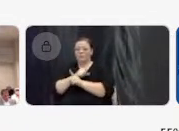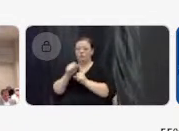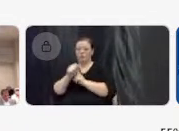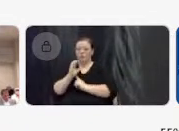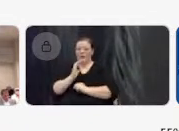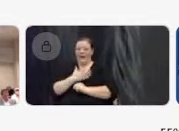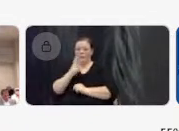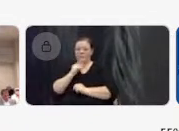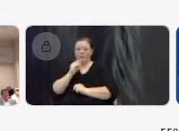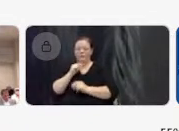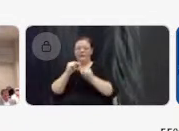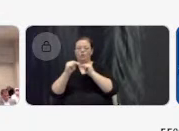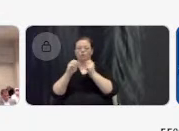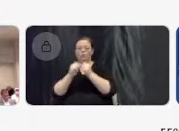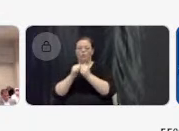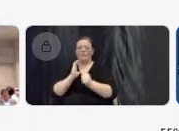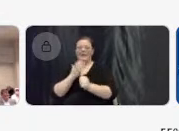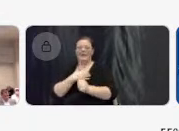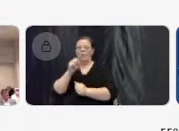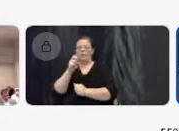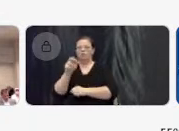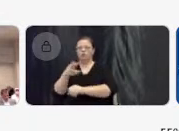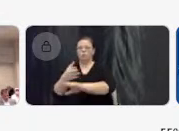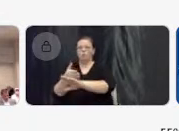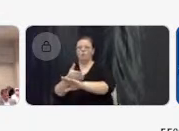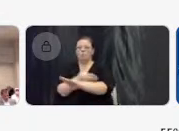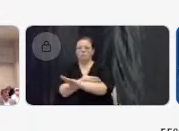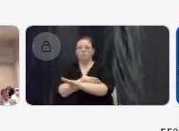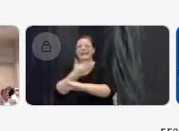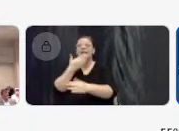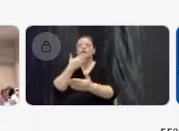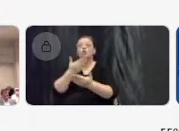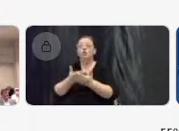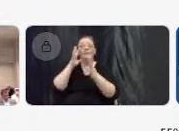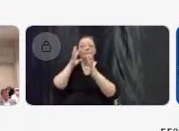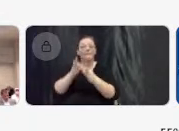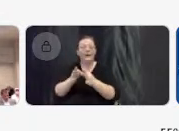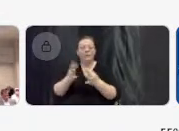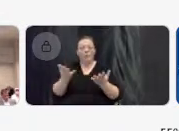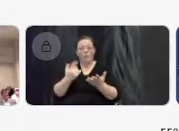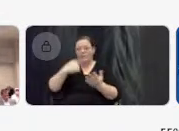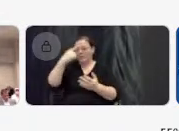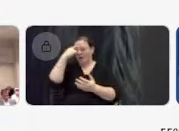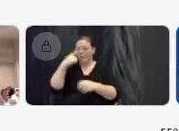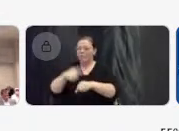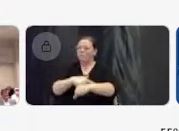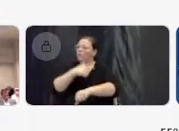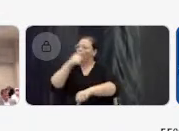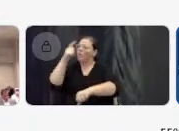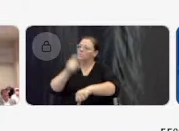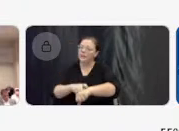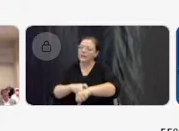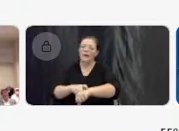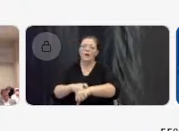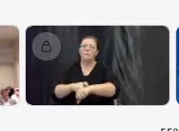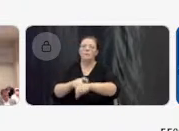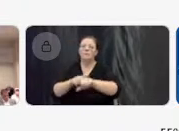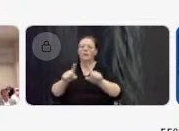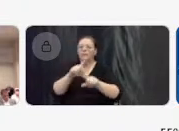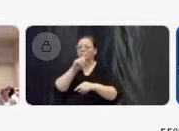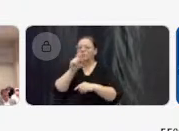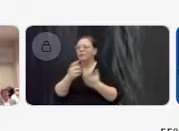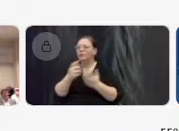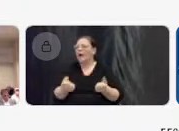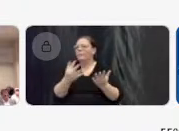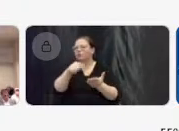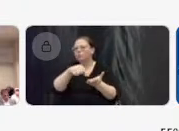they negotiated with our sewer improvement district in good faith what we thought for a long period of time. The question was how much they were going to